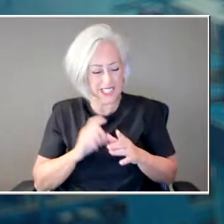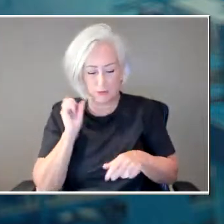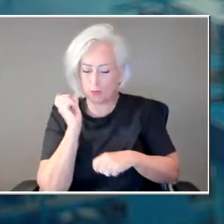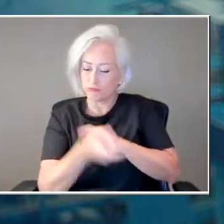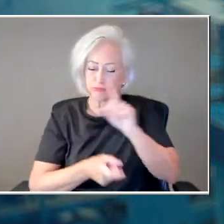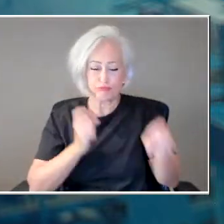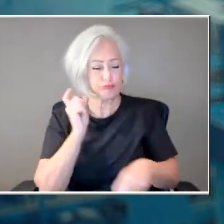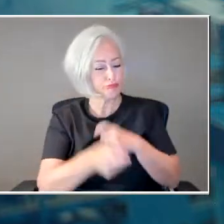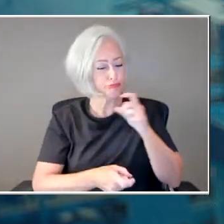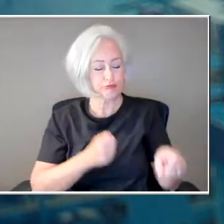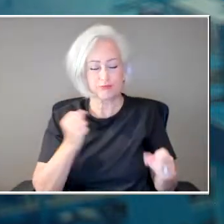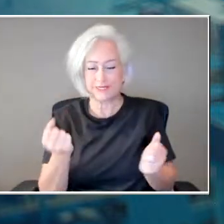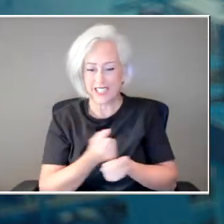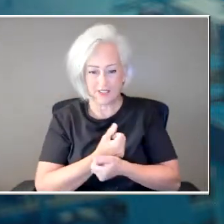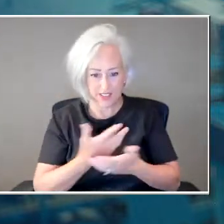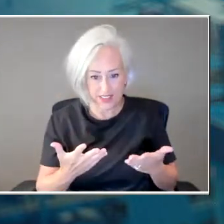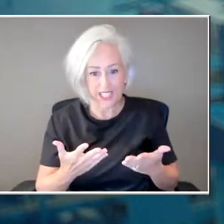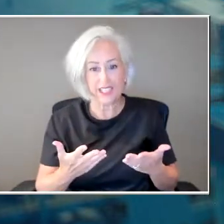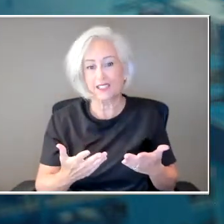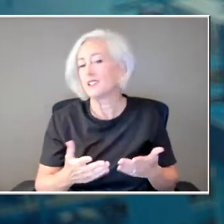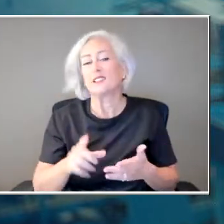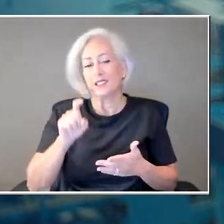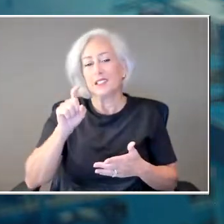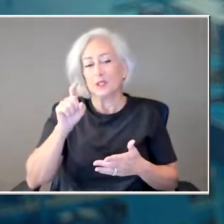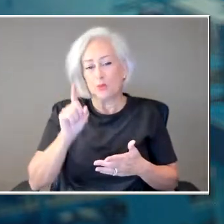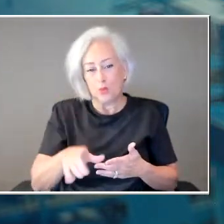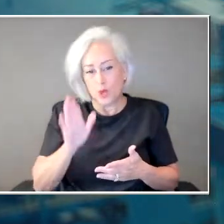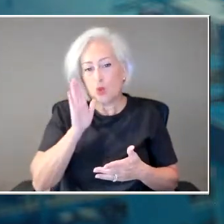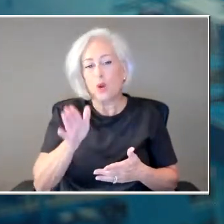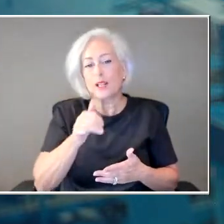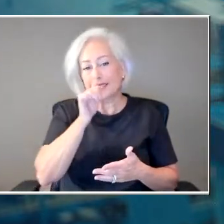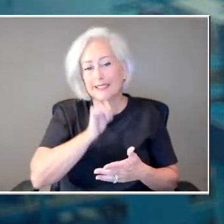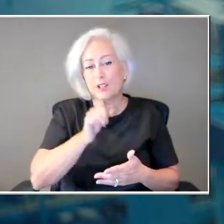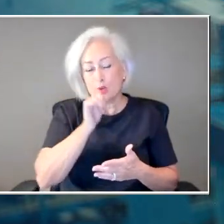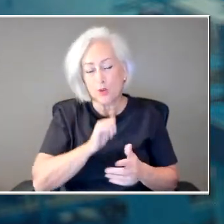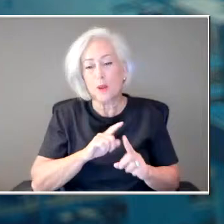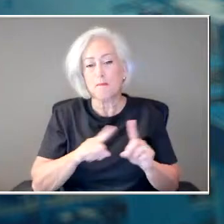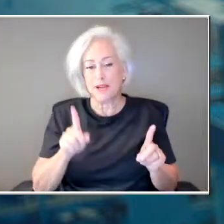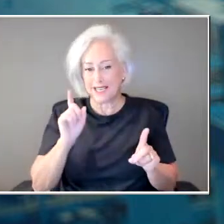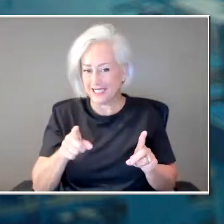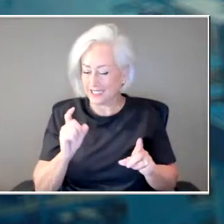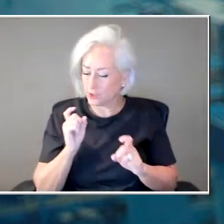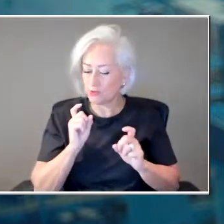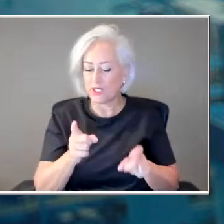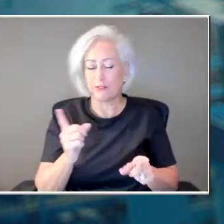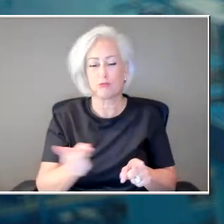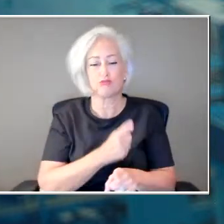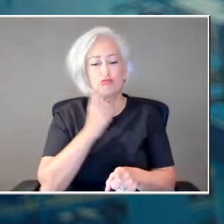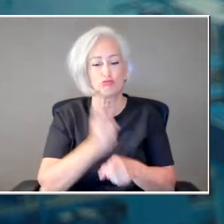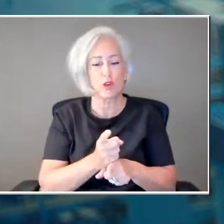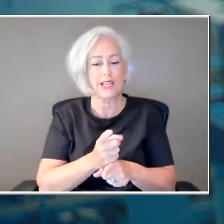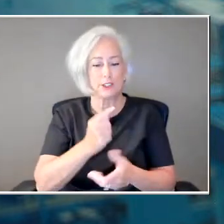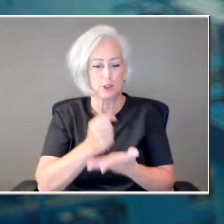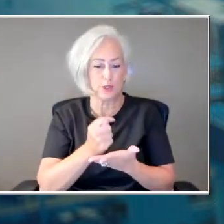through this, but I have to give you the right treatment, and that is what all of this is going to do. And